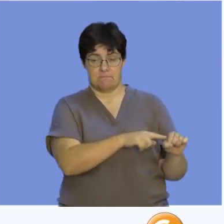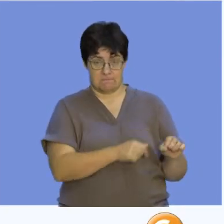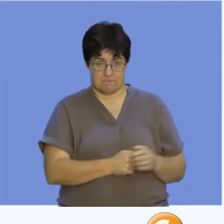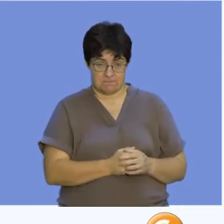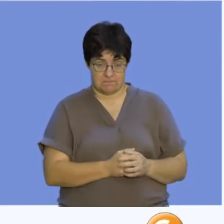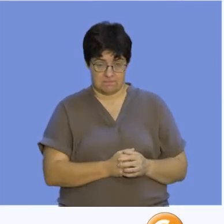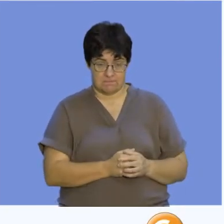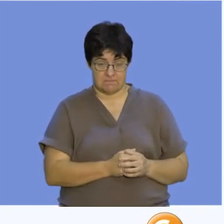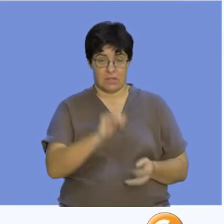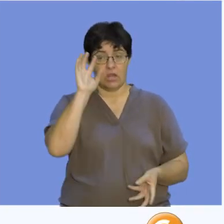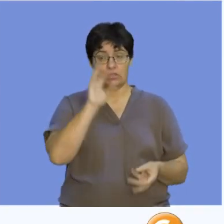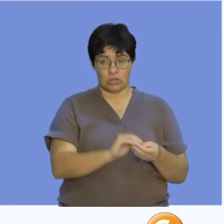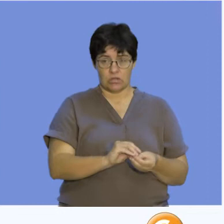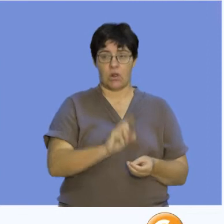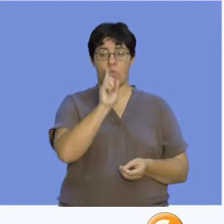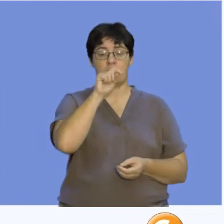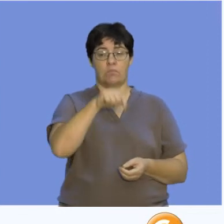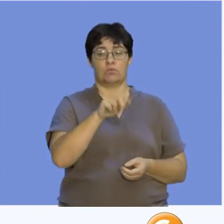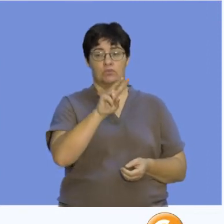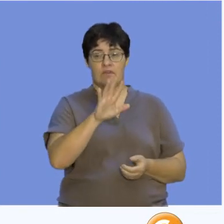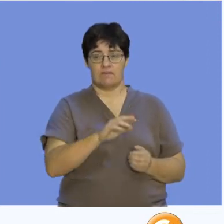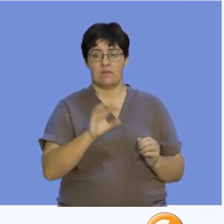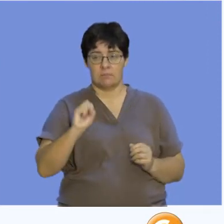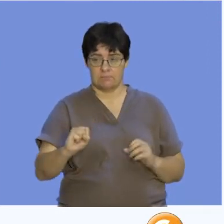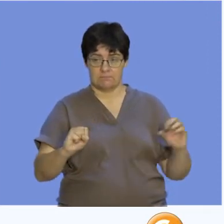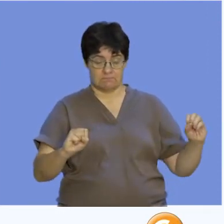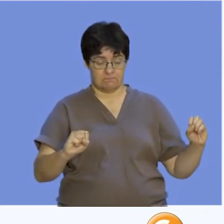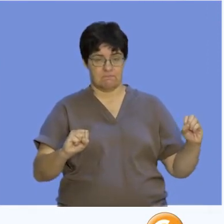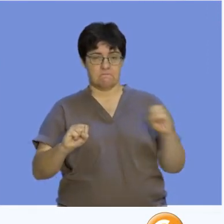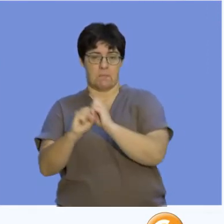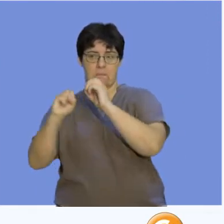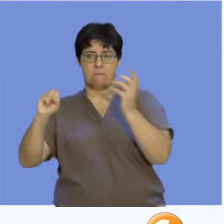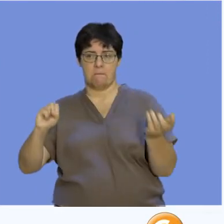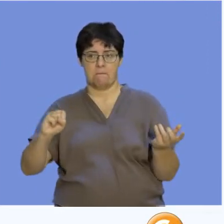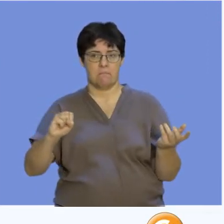My total is still 1,25. Let's see what happens.